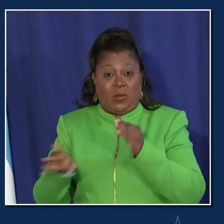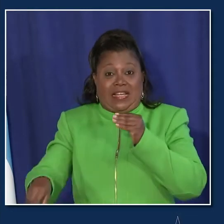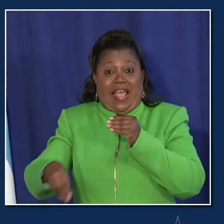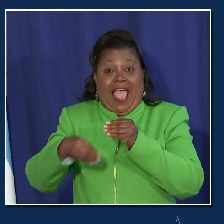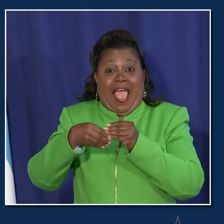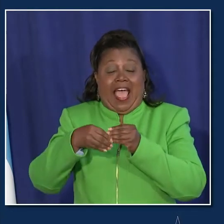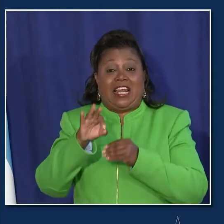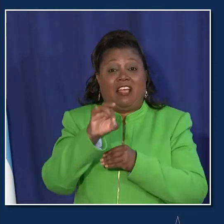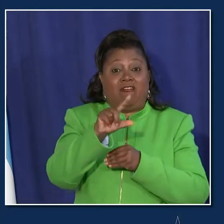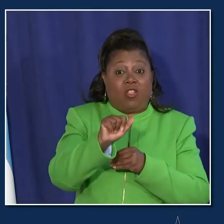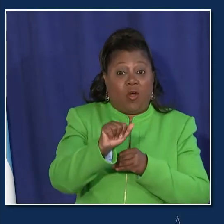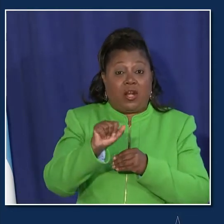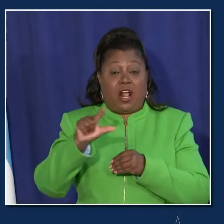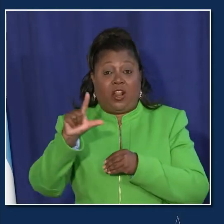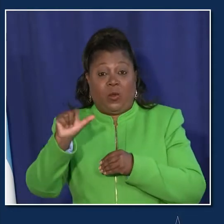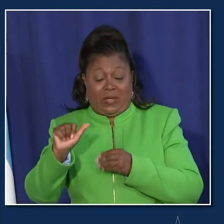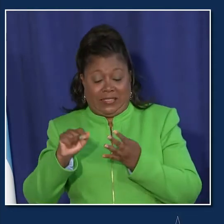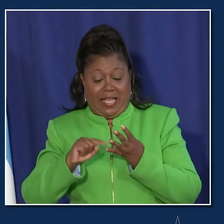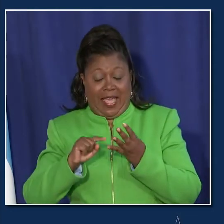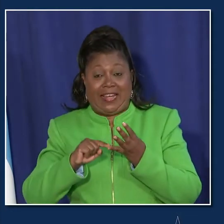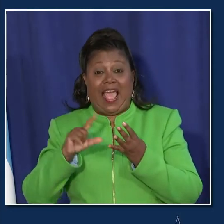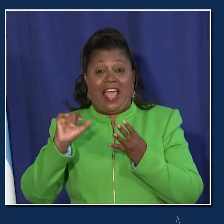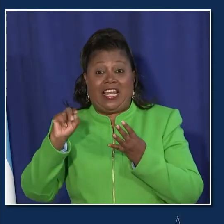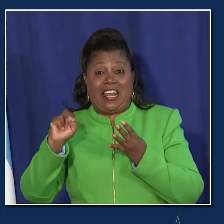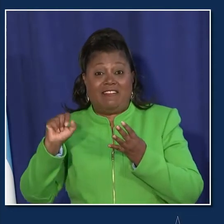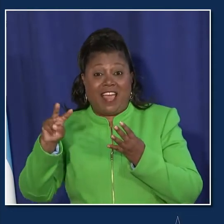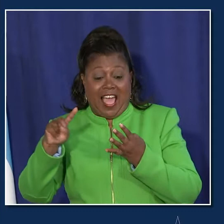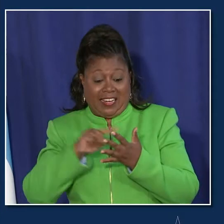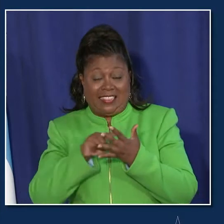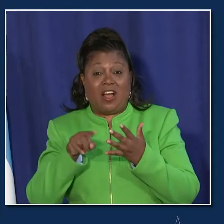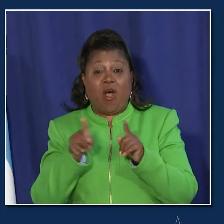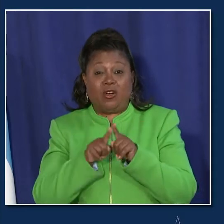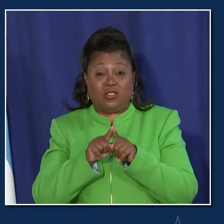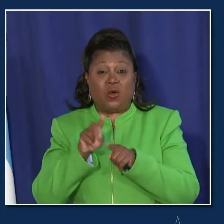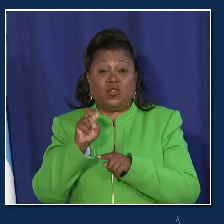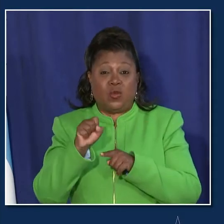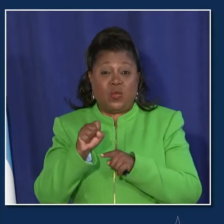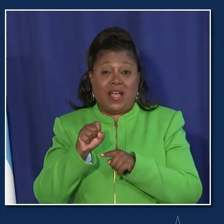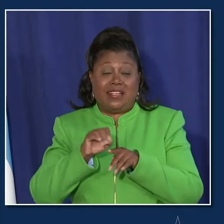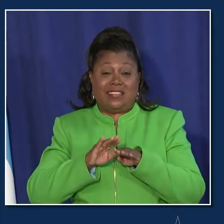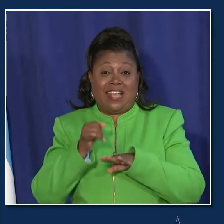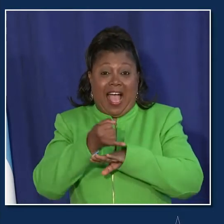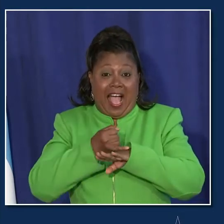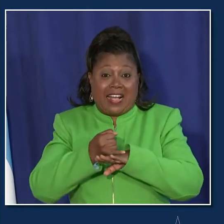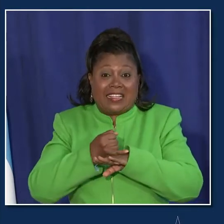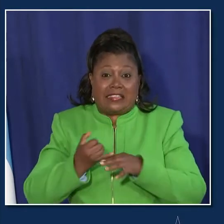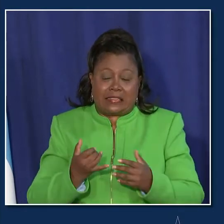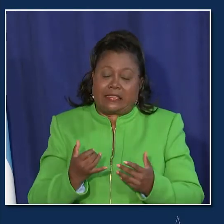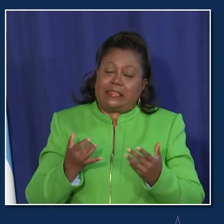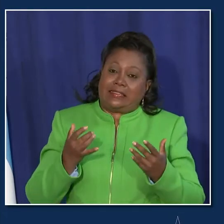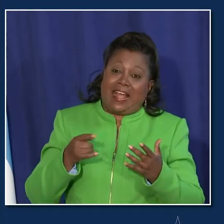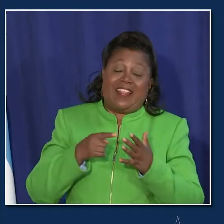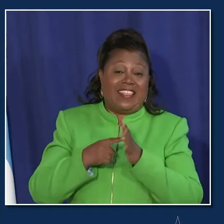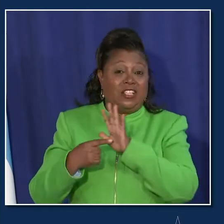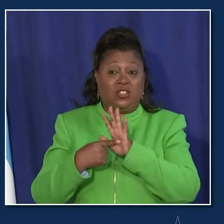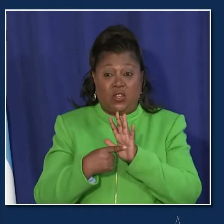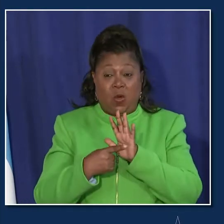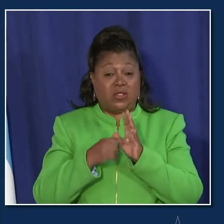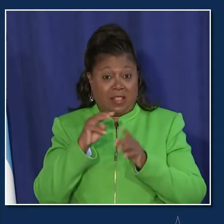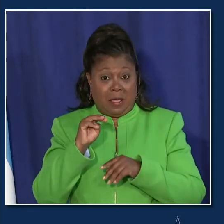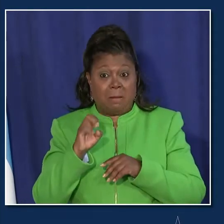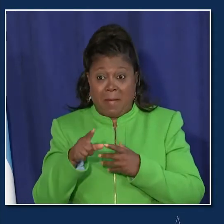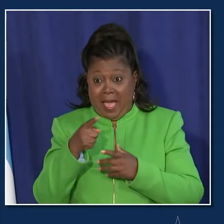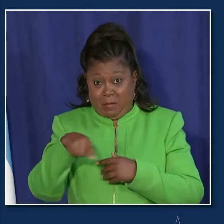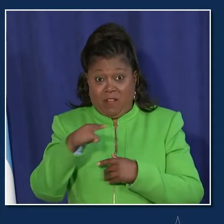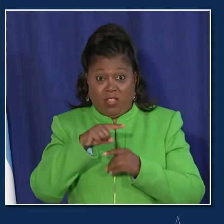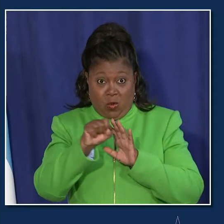adding Florida, Louisiana, and Nevada, as well as the U.S. Virgin Islands. And this shows here the map